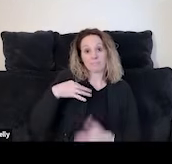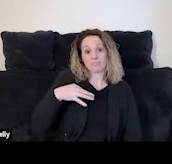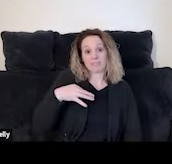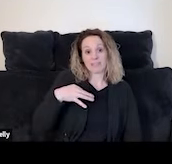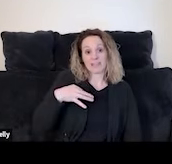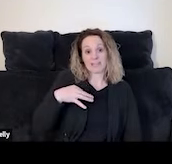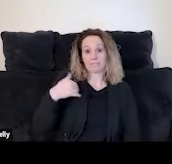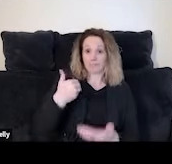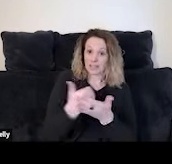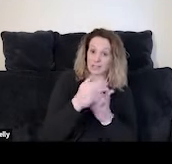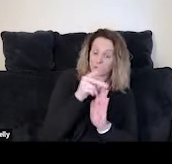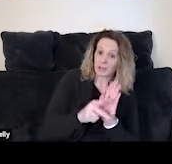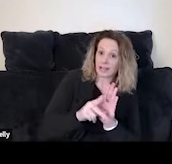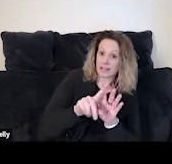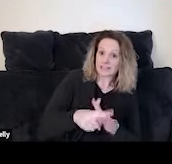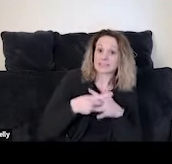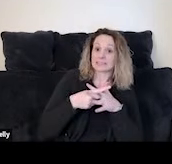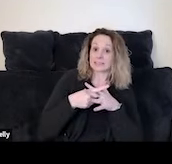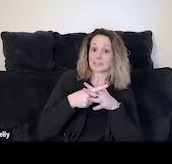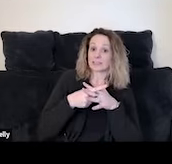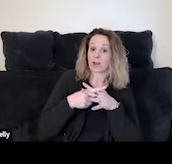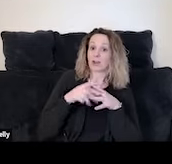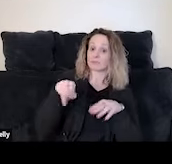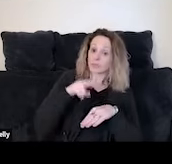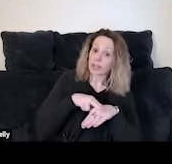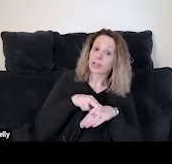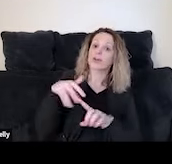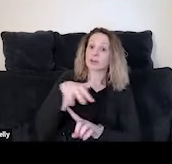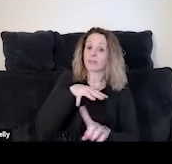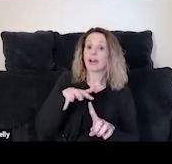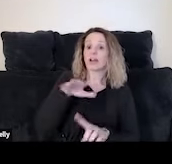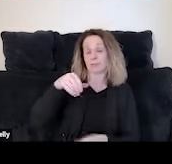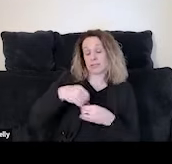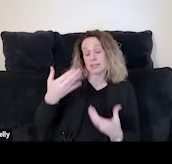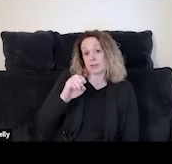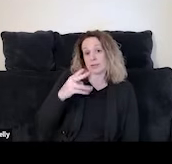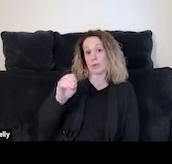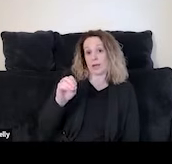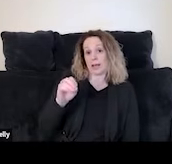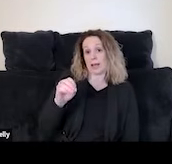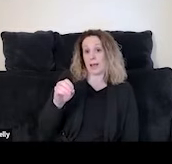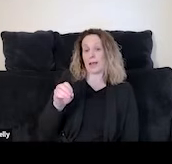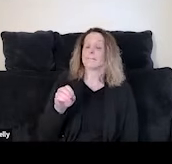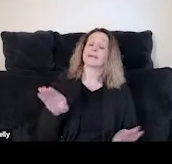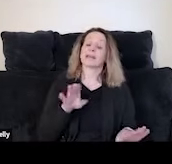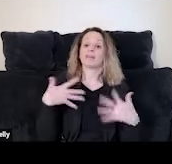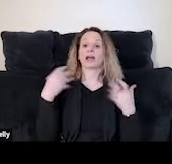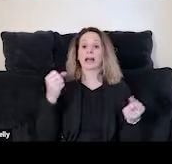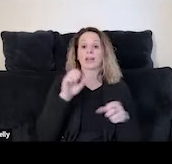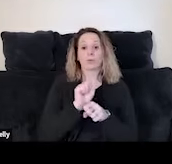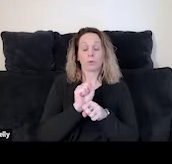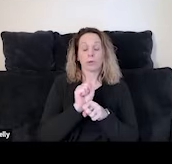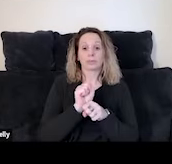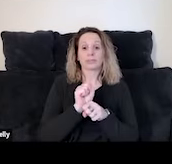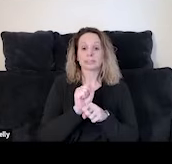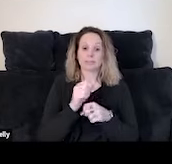had new policies and regulatory environments in Ohio, that the behavioral health workforce and our partners in